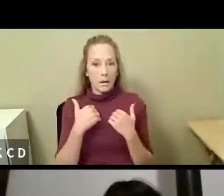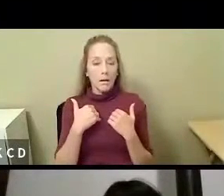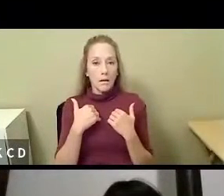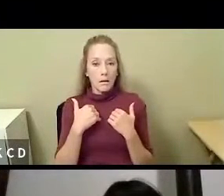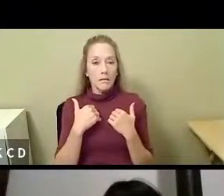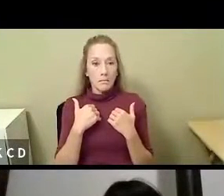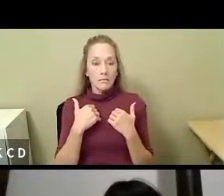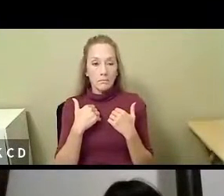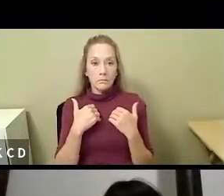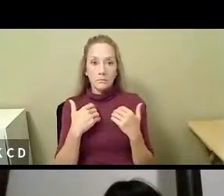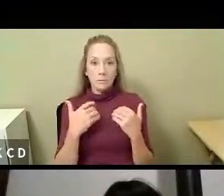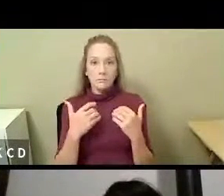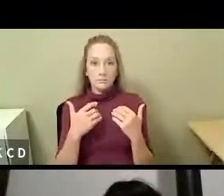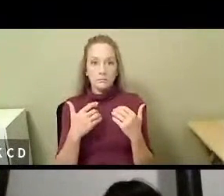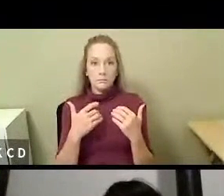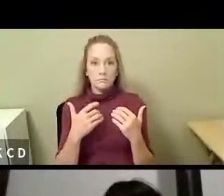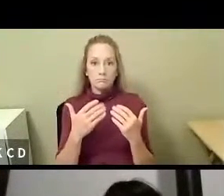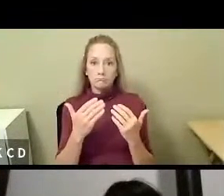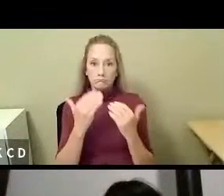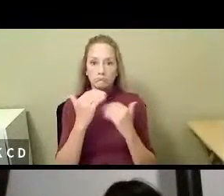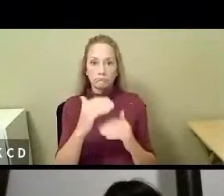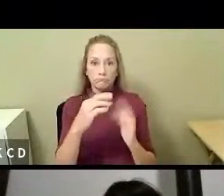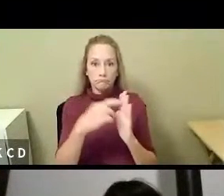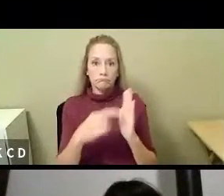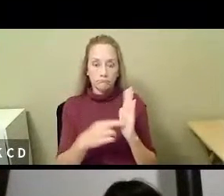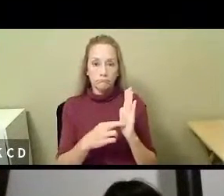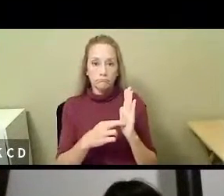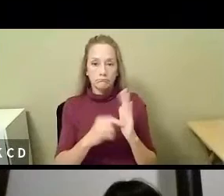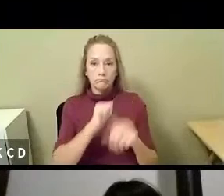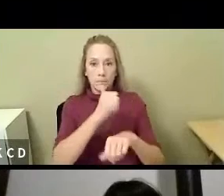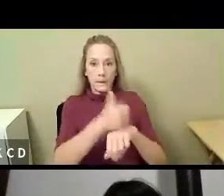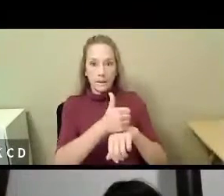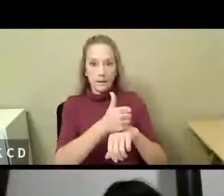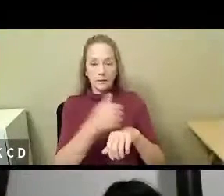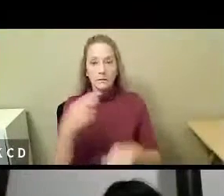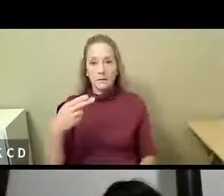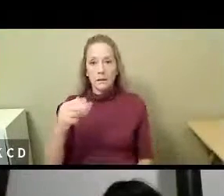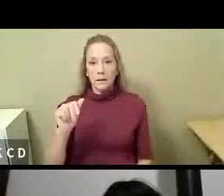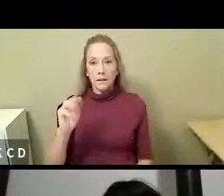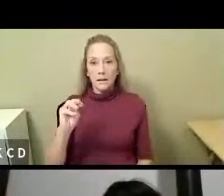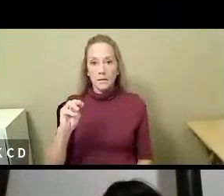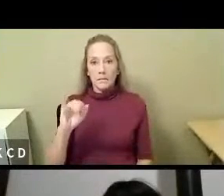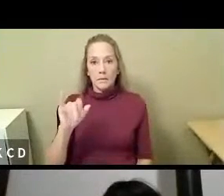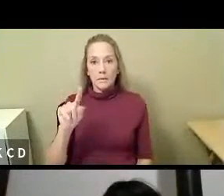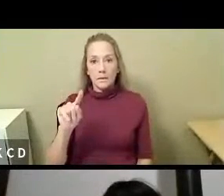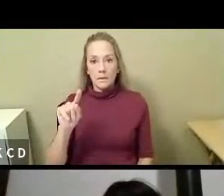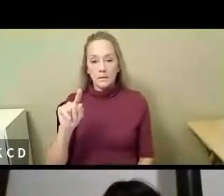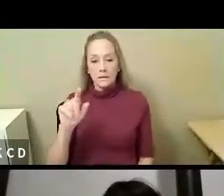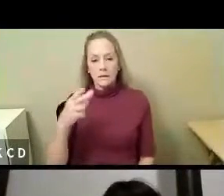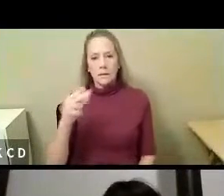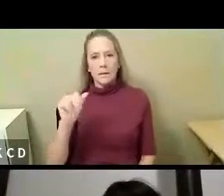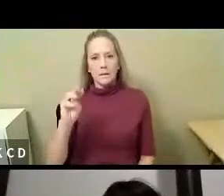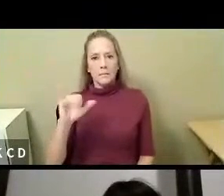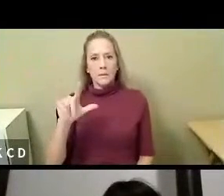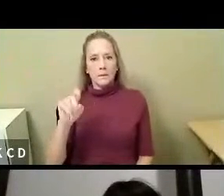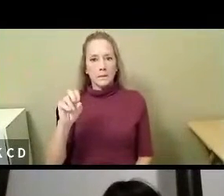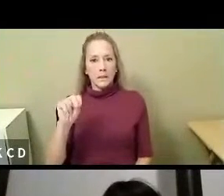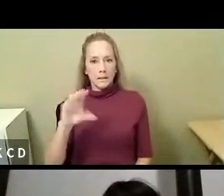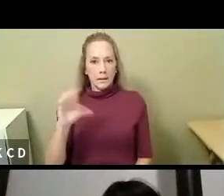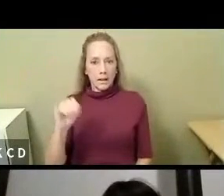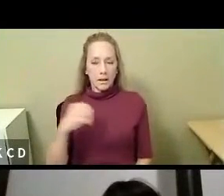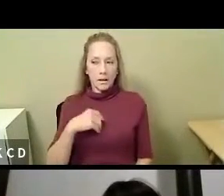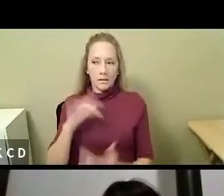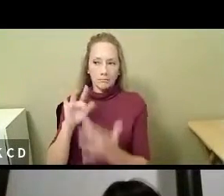place still. Hamilton County, I actually spoke with their health director today, and